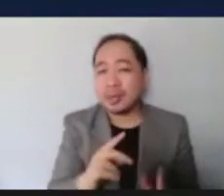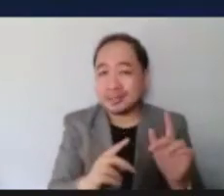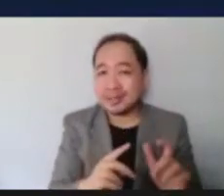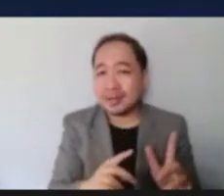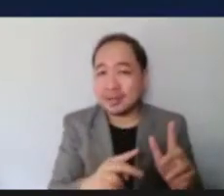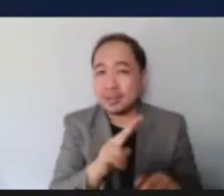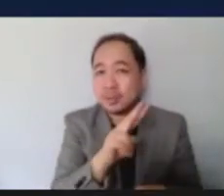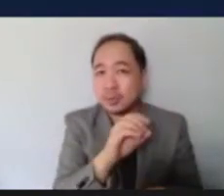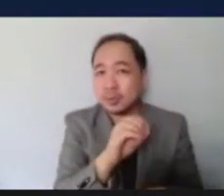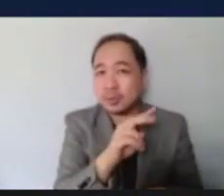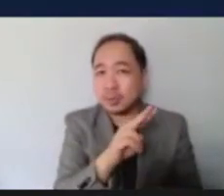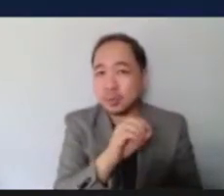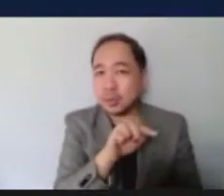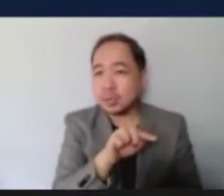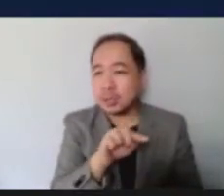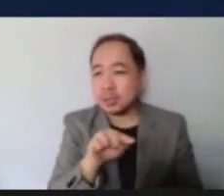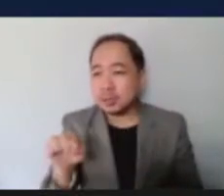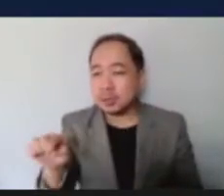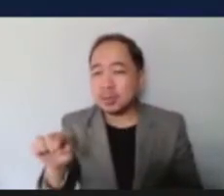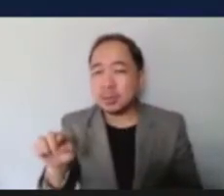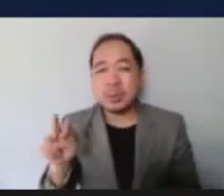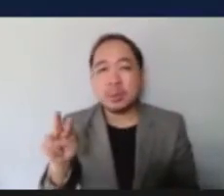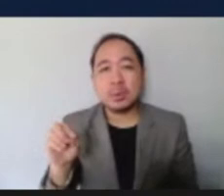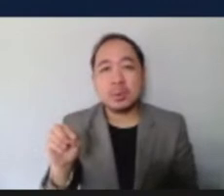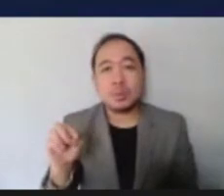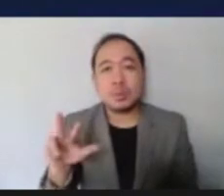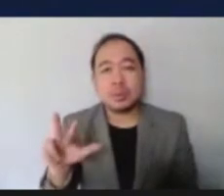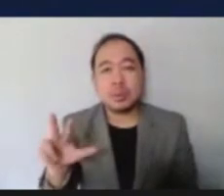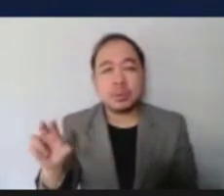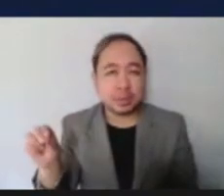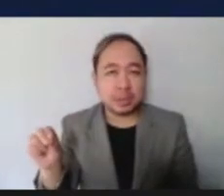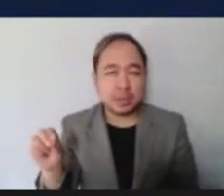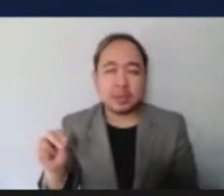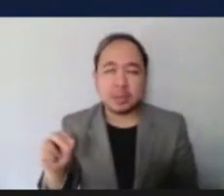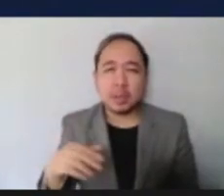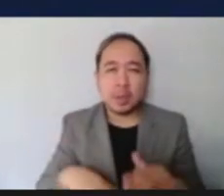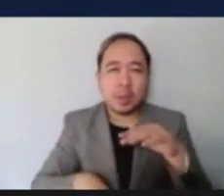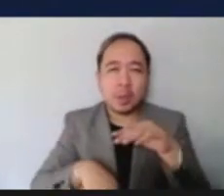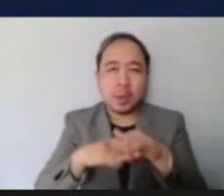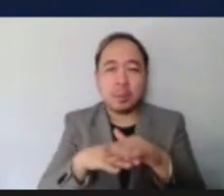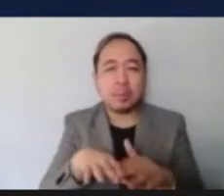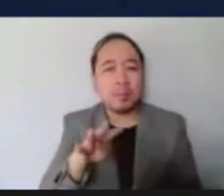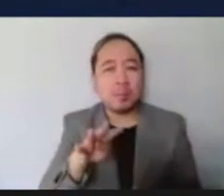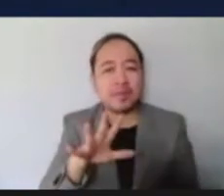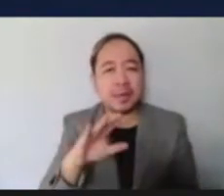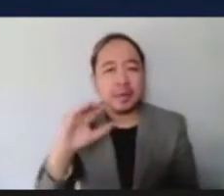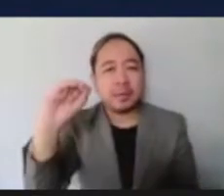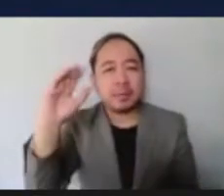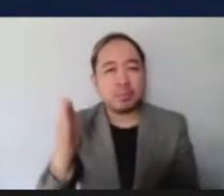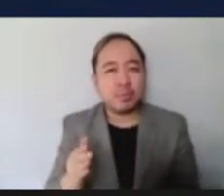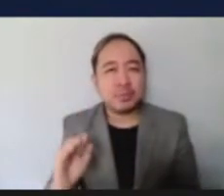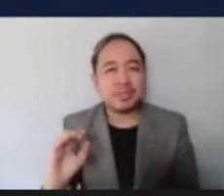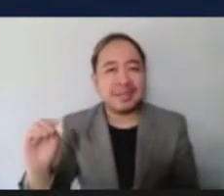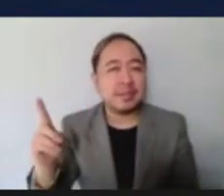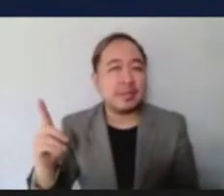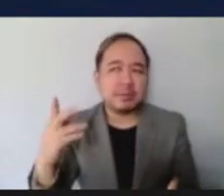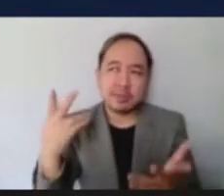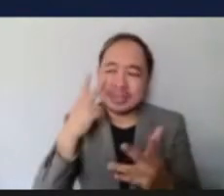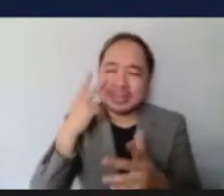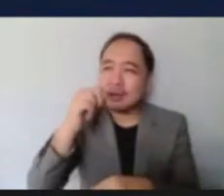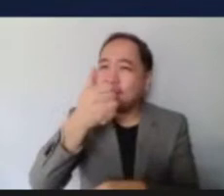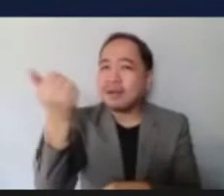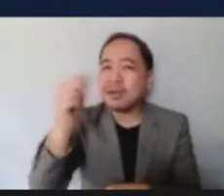and up up to five 45 percent with the support from the international Partners